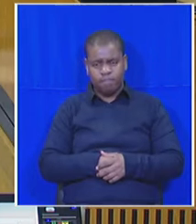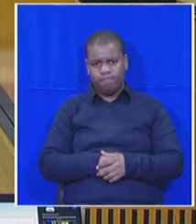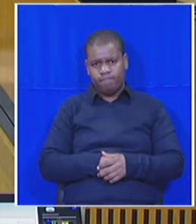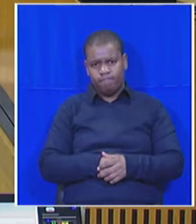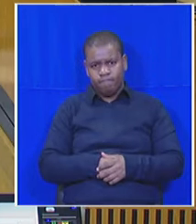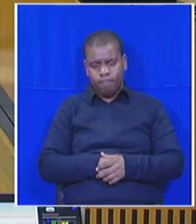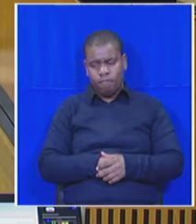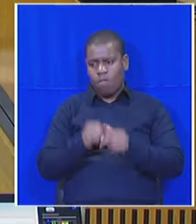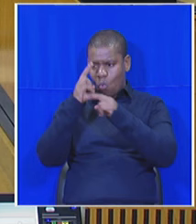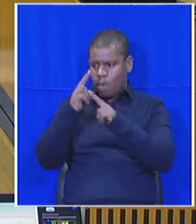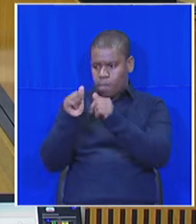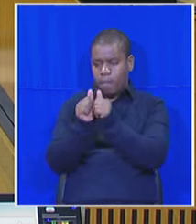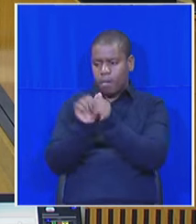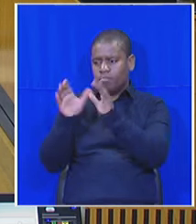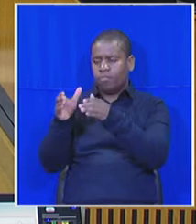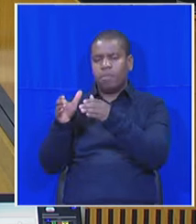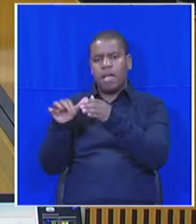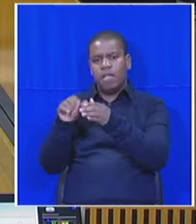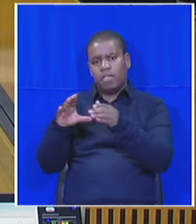Honourable Member, ANC.